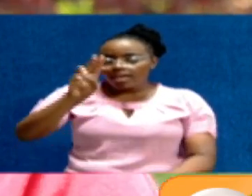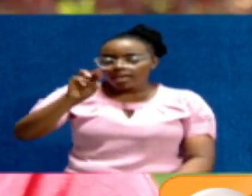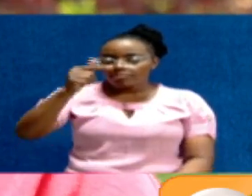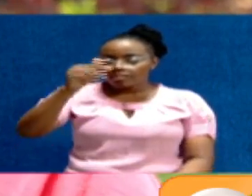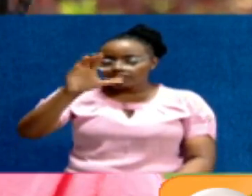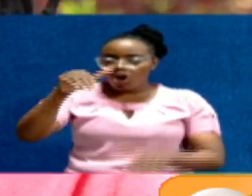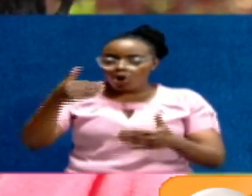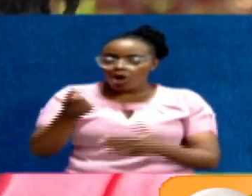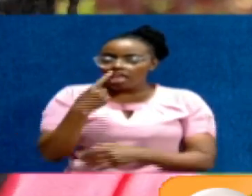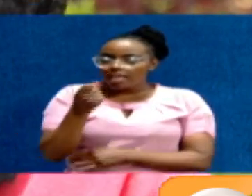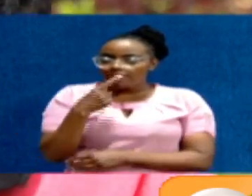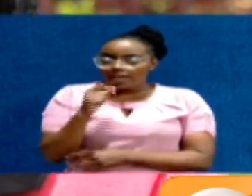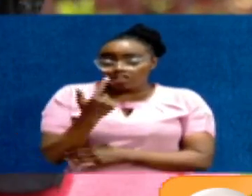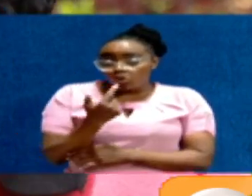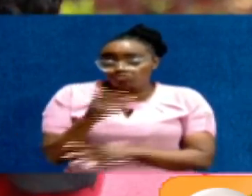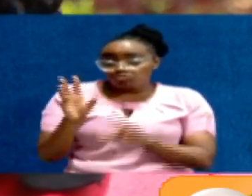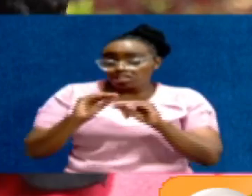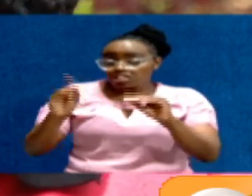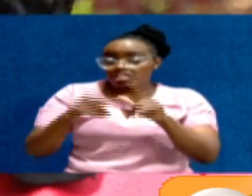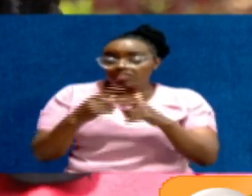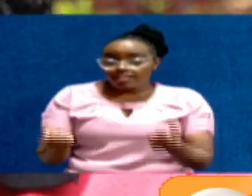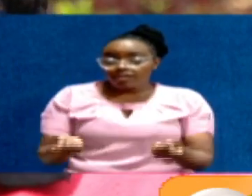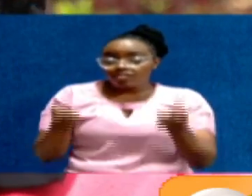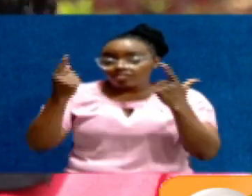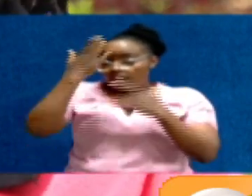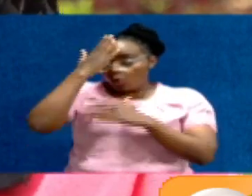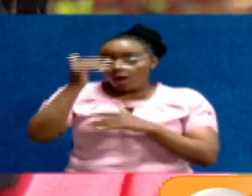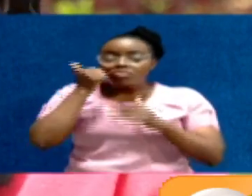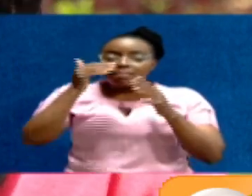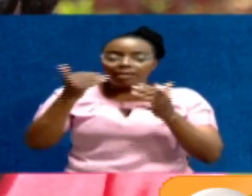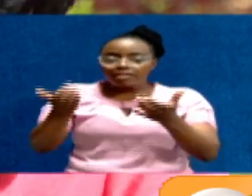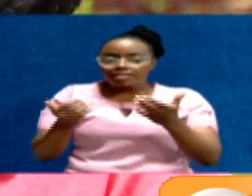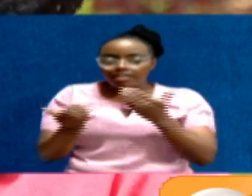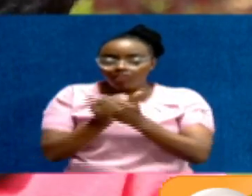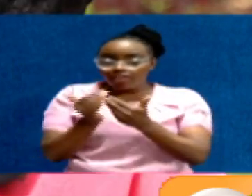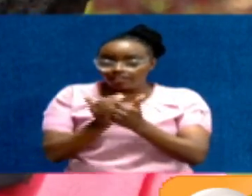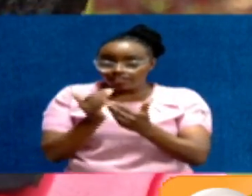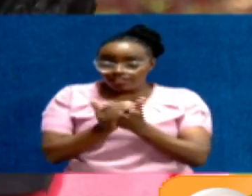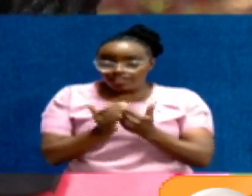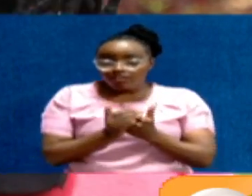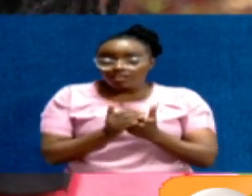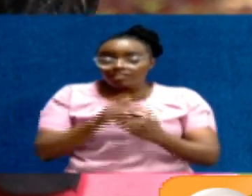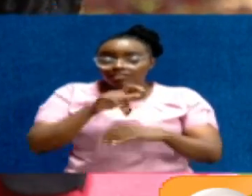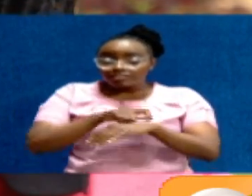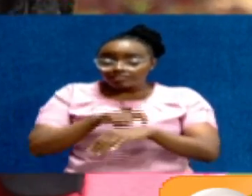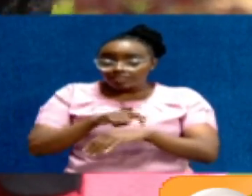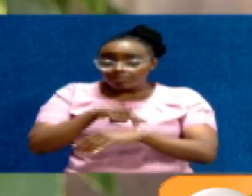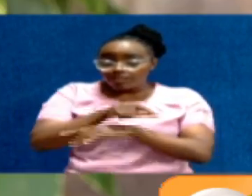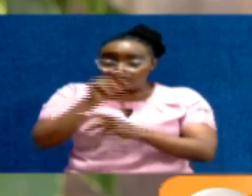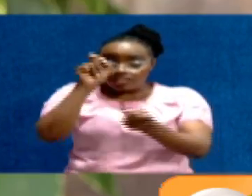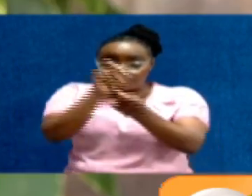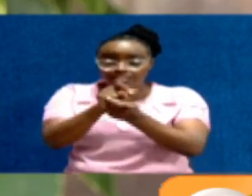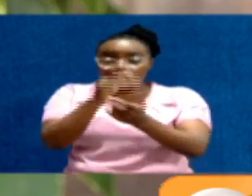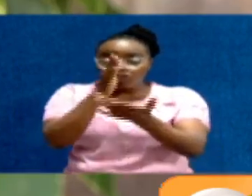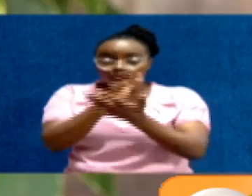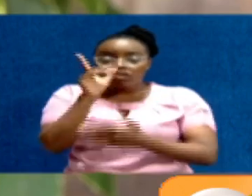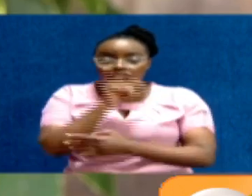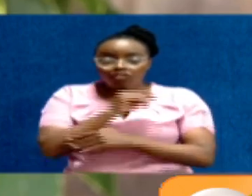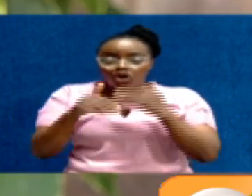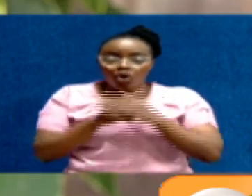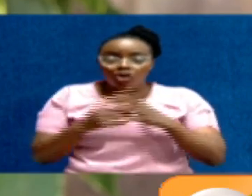in the medical field, then they would understand why these patients need palliative care right from the day they are diagnosed.